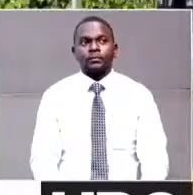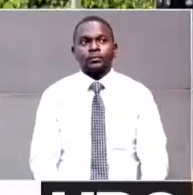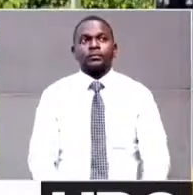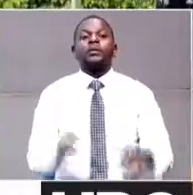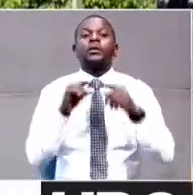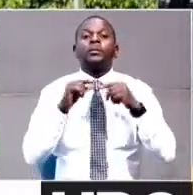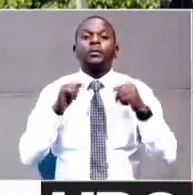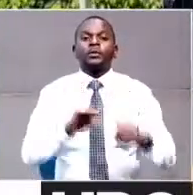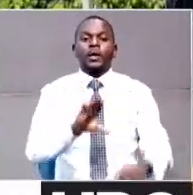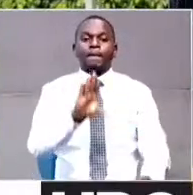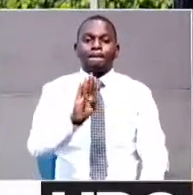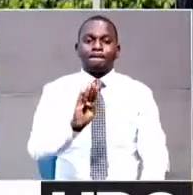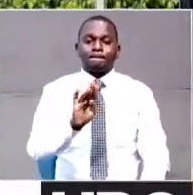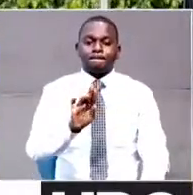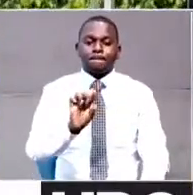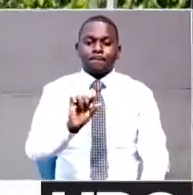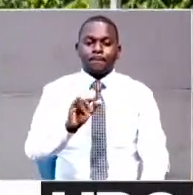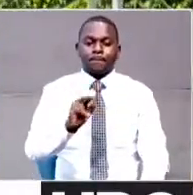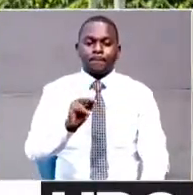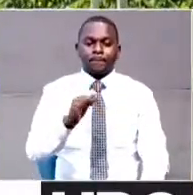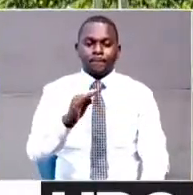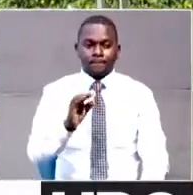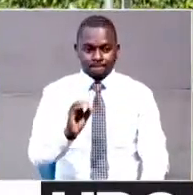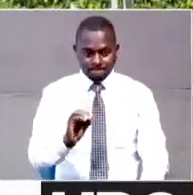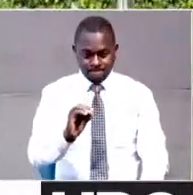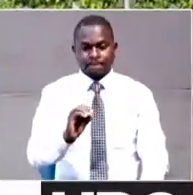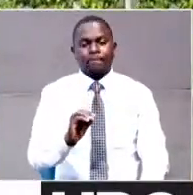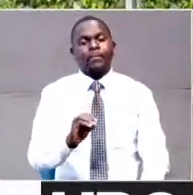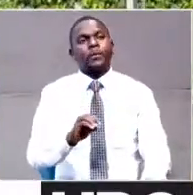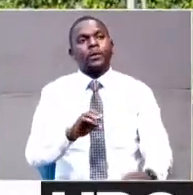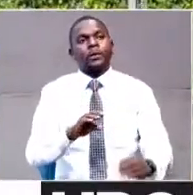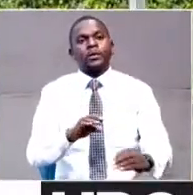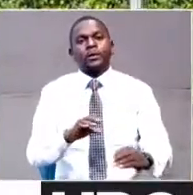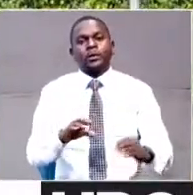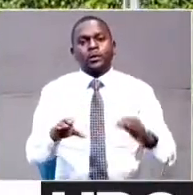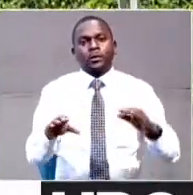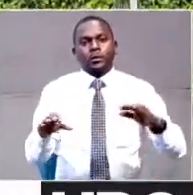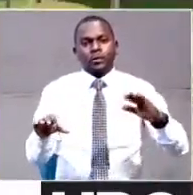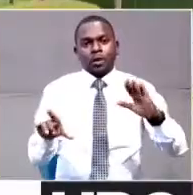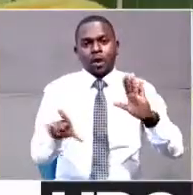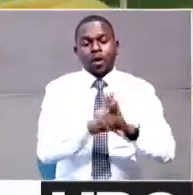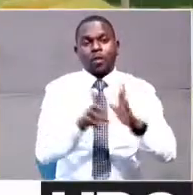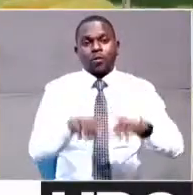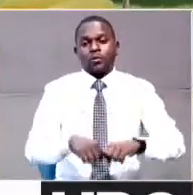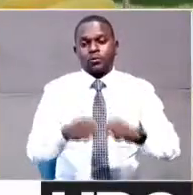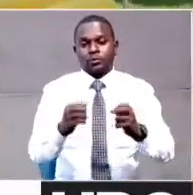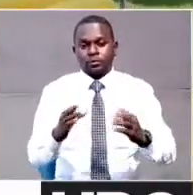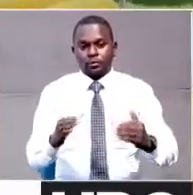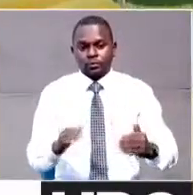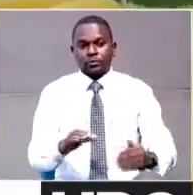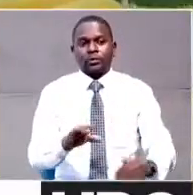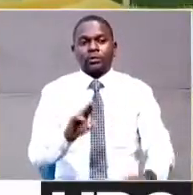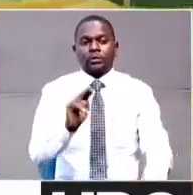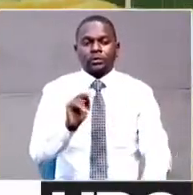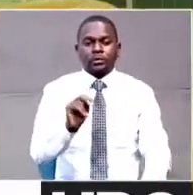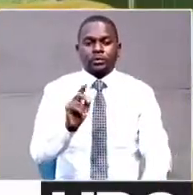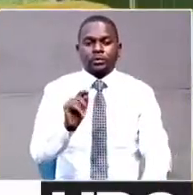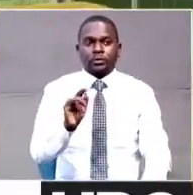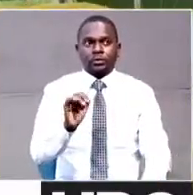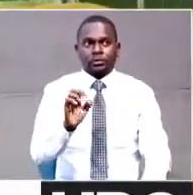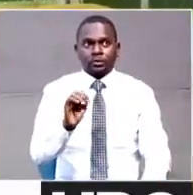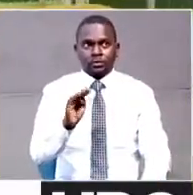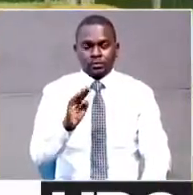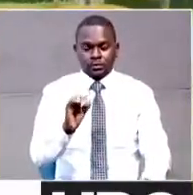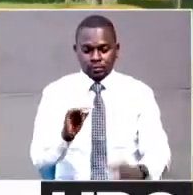Pastor Aloysius Bujingo and Susan Namakula Nantaba are accused of committing the alleged offenses at Nyombi Tembo's home in Entebbe Wakiso